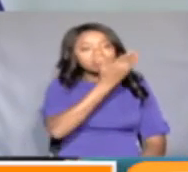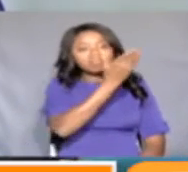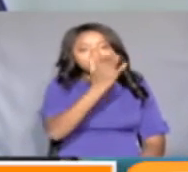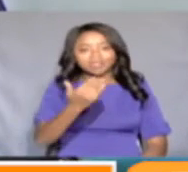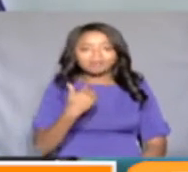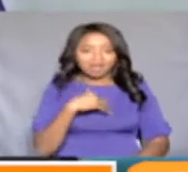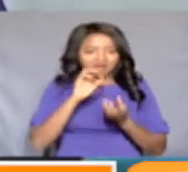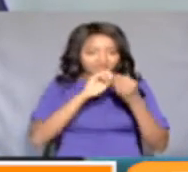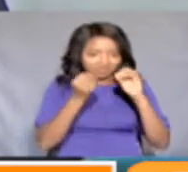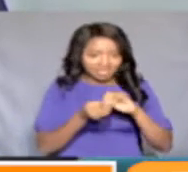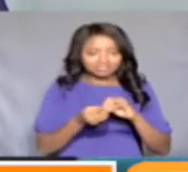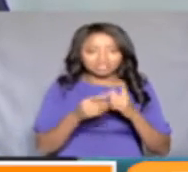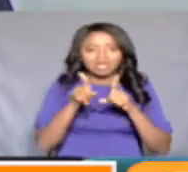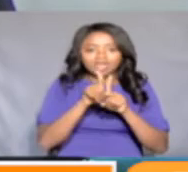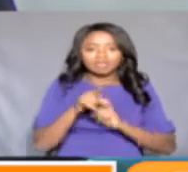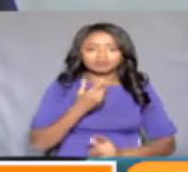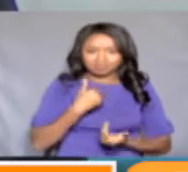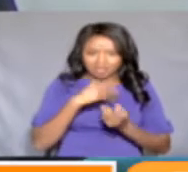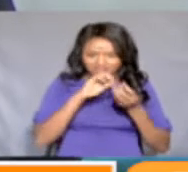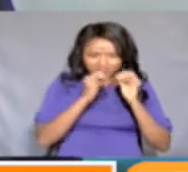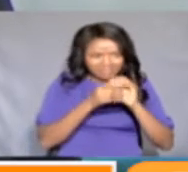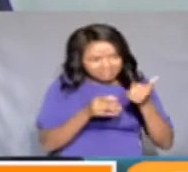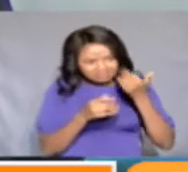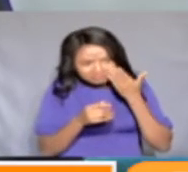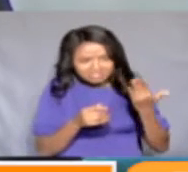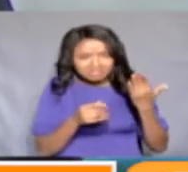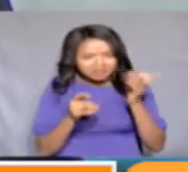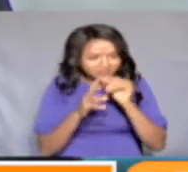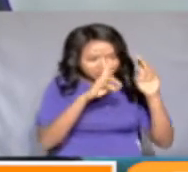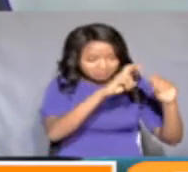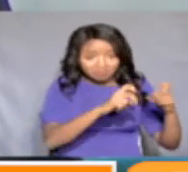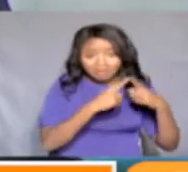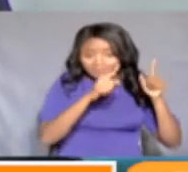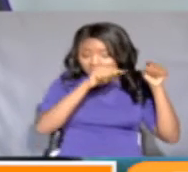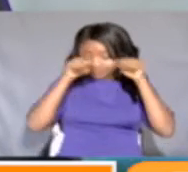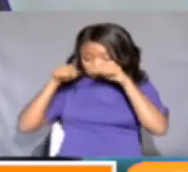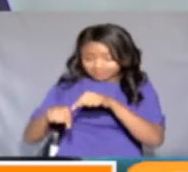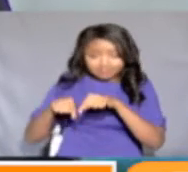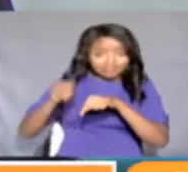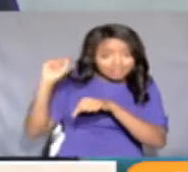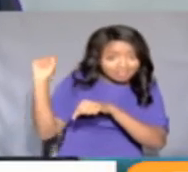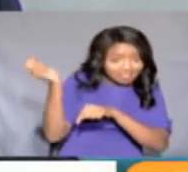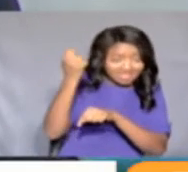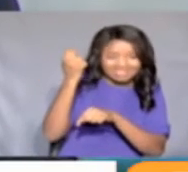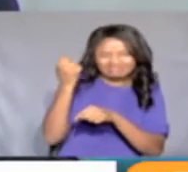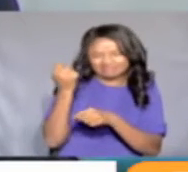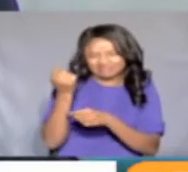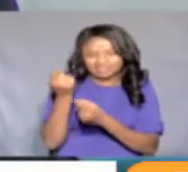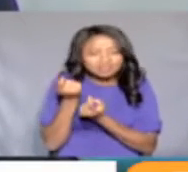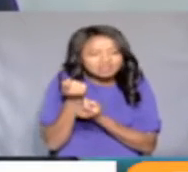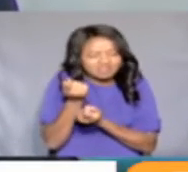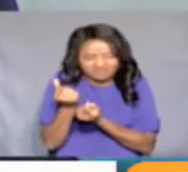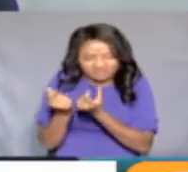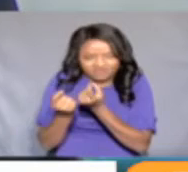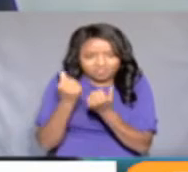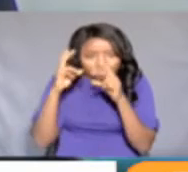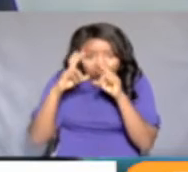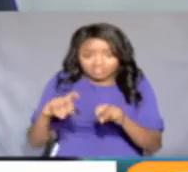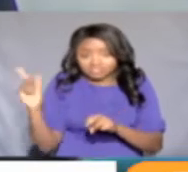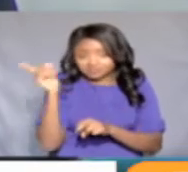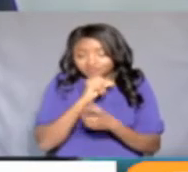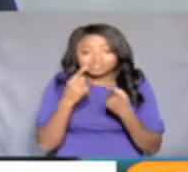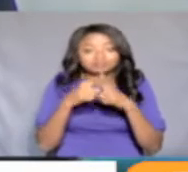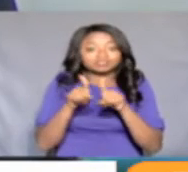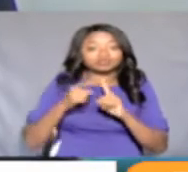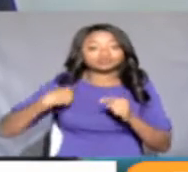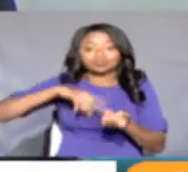they have data. They are backed with data. Currently in Kenya, very few people that have done research, and we're